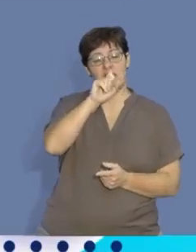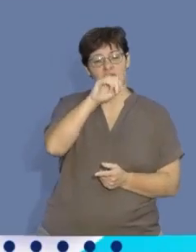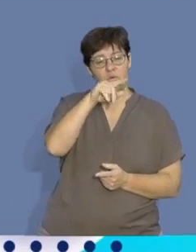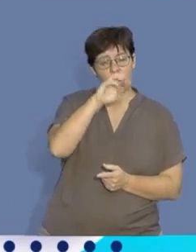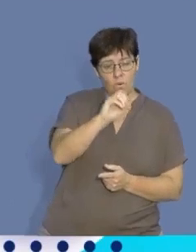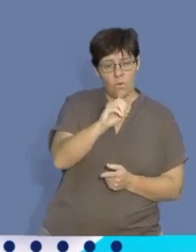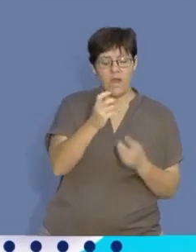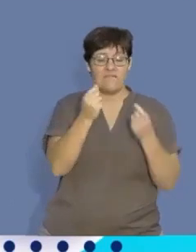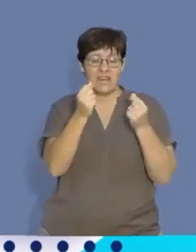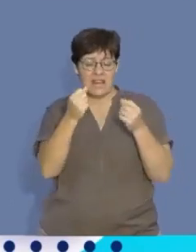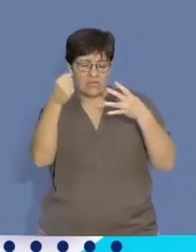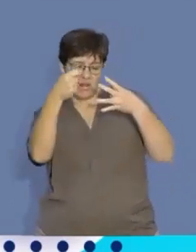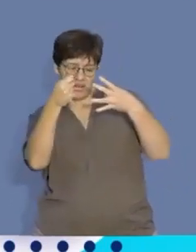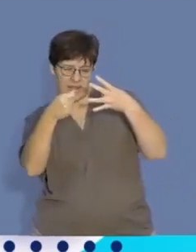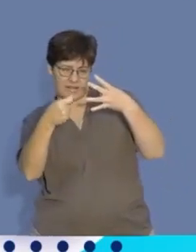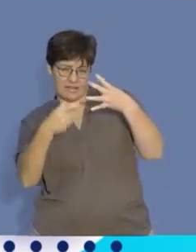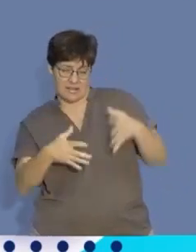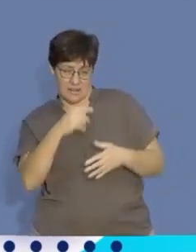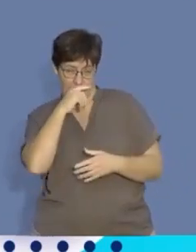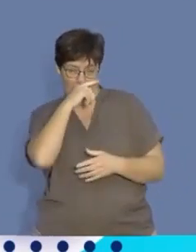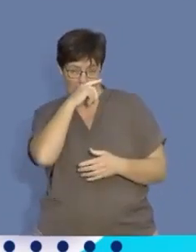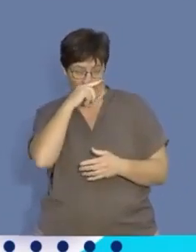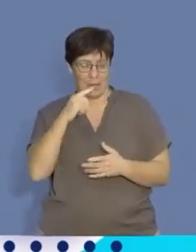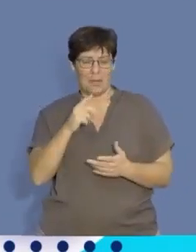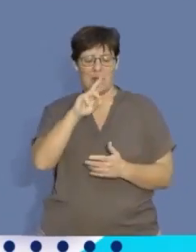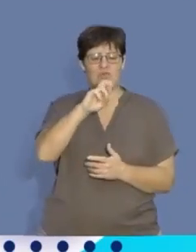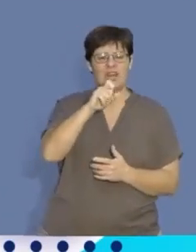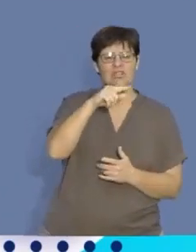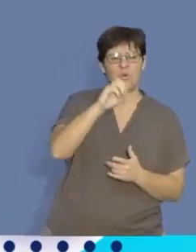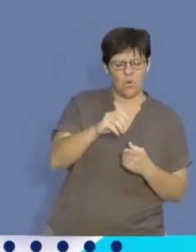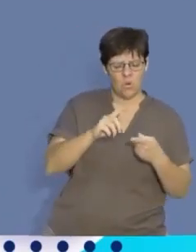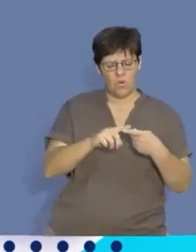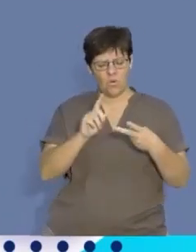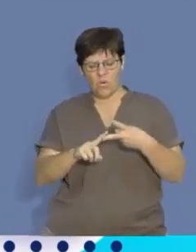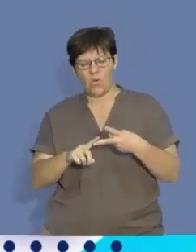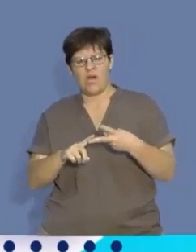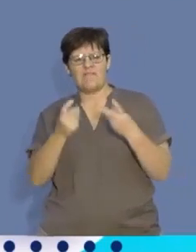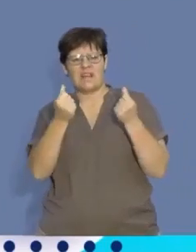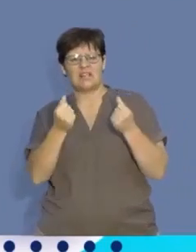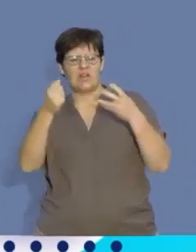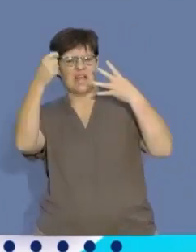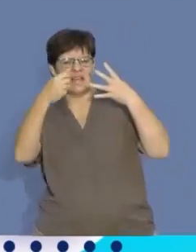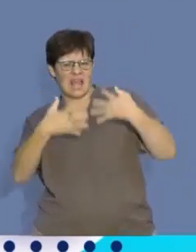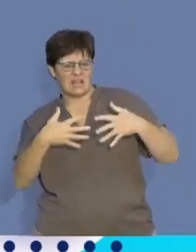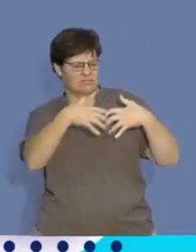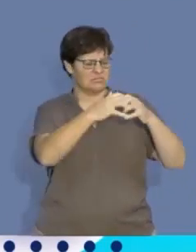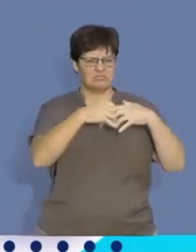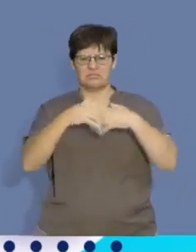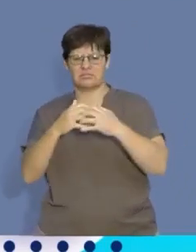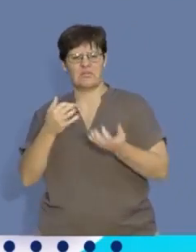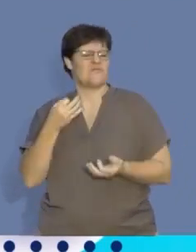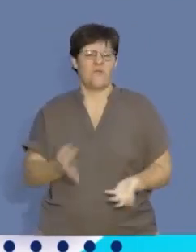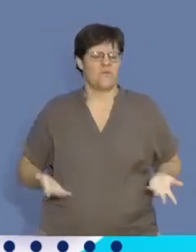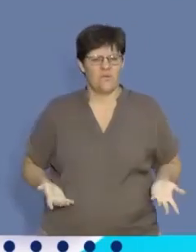financial indicators. But why do we prepare ratios and financial indicators? Why is it